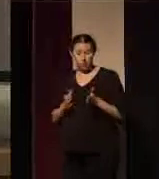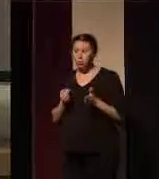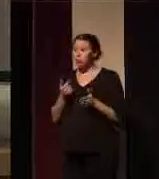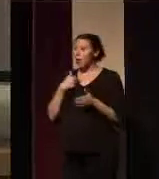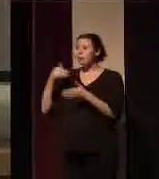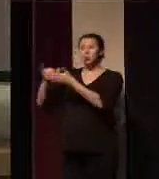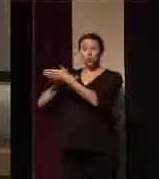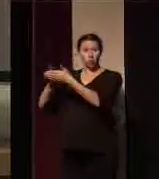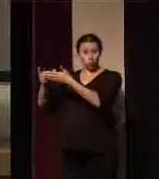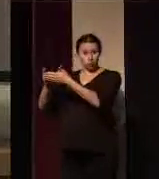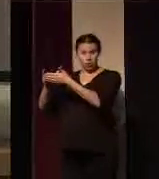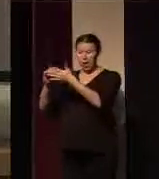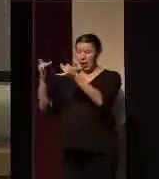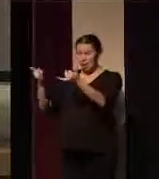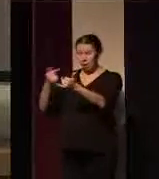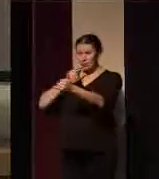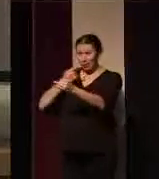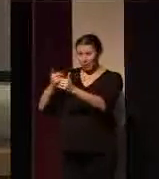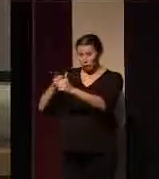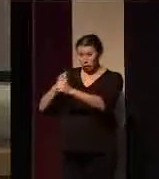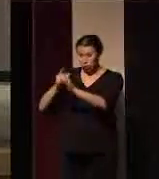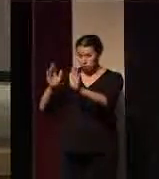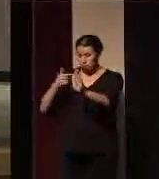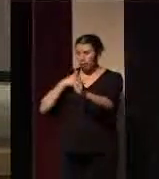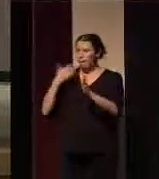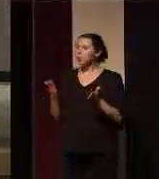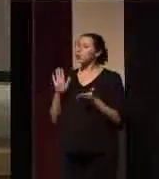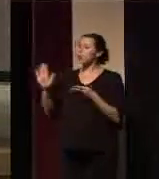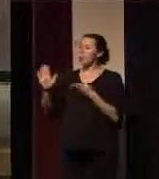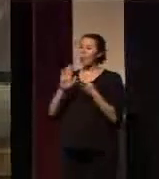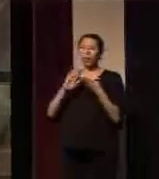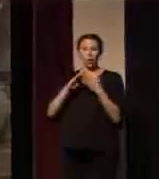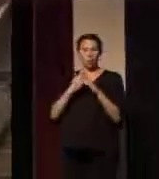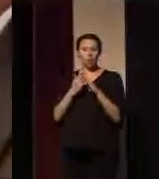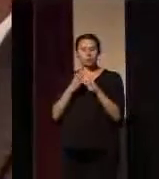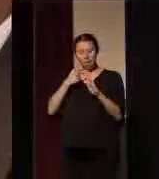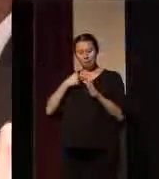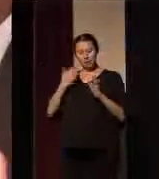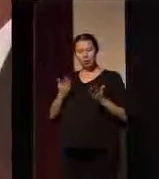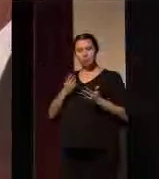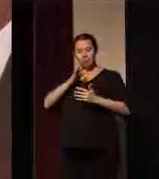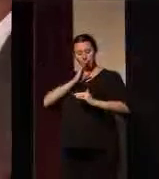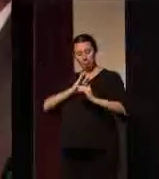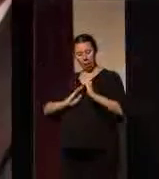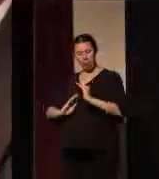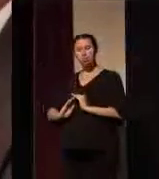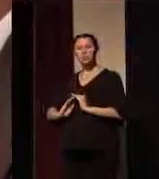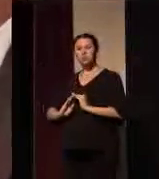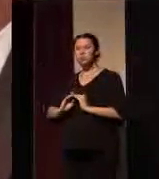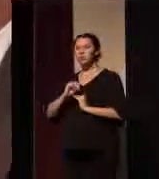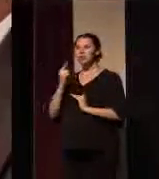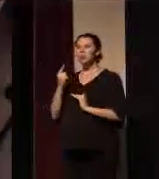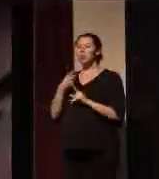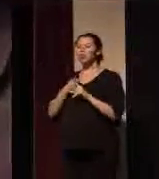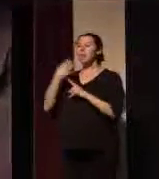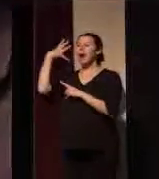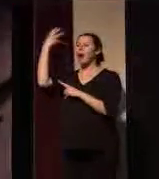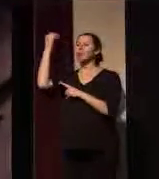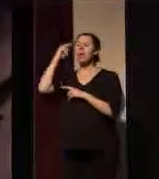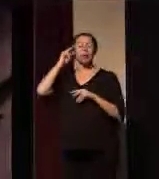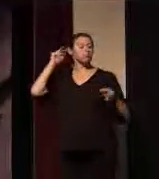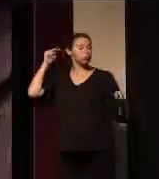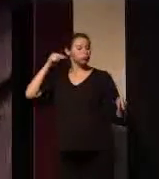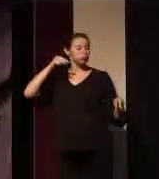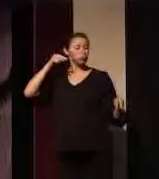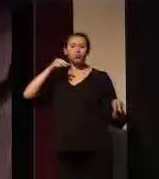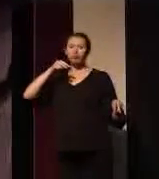saying I am here in your community very humbly as someone from the outside. And